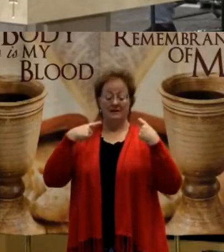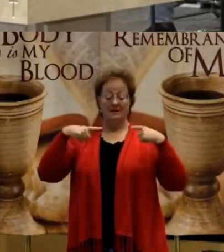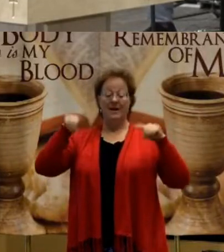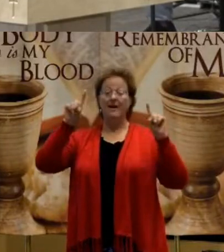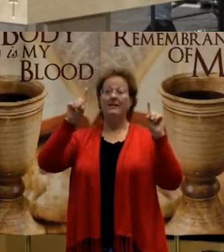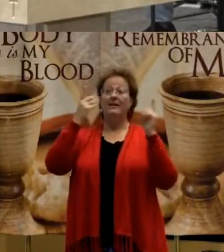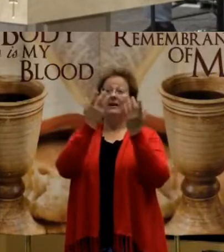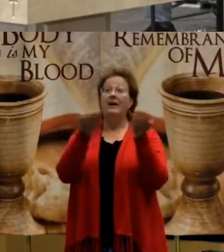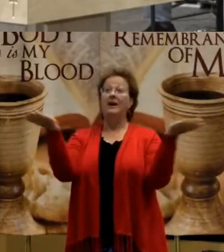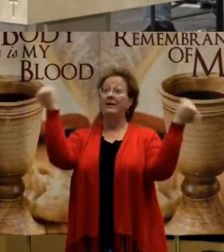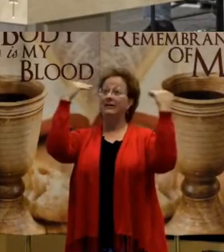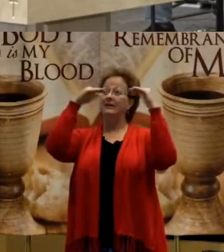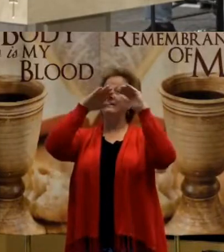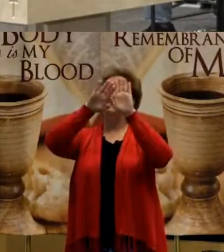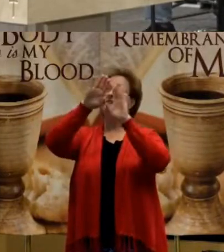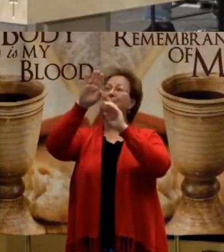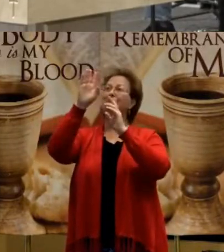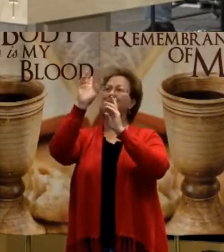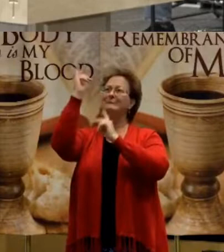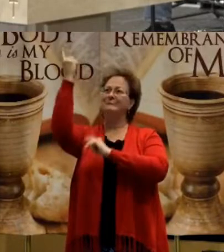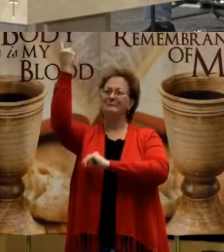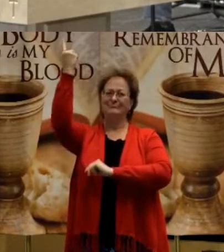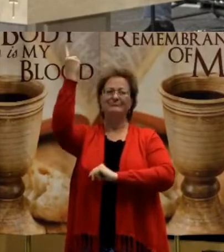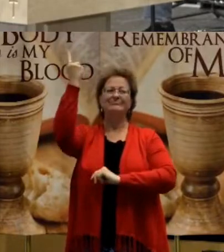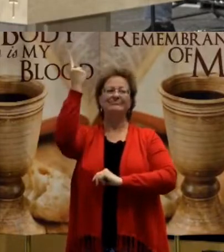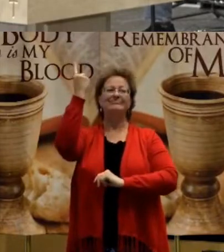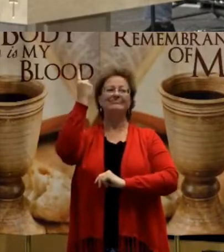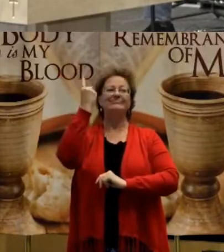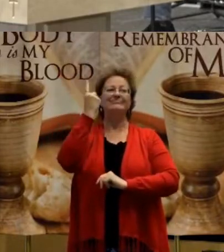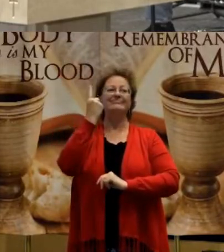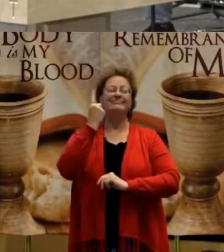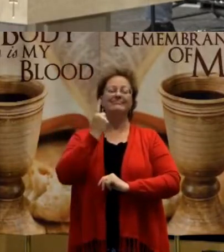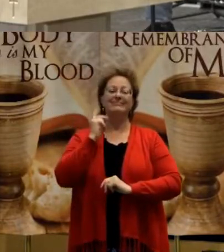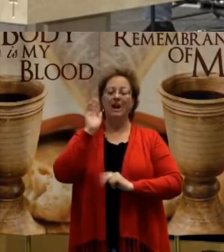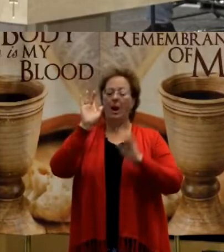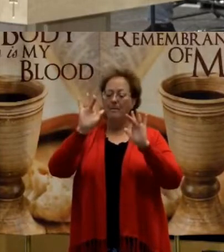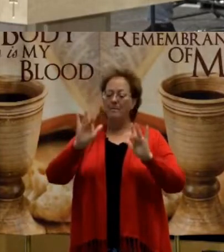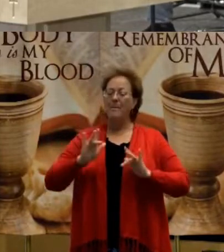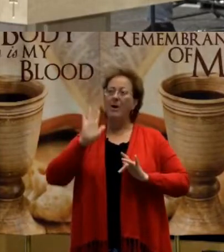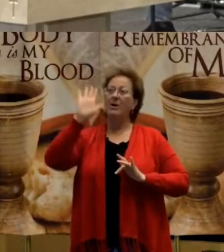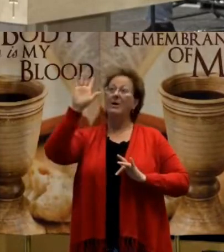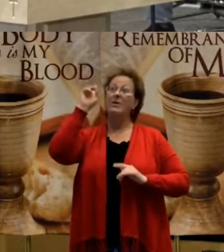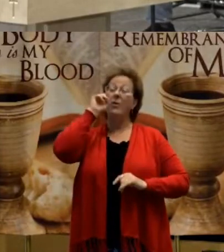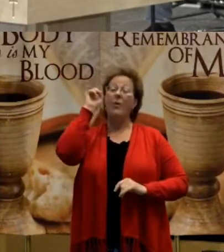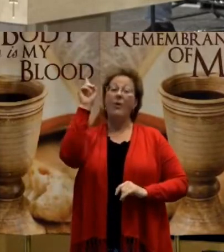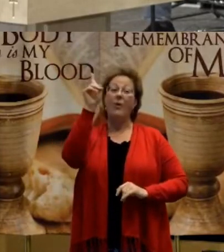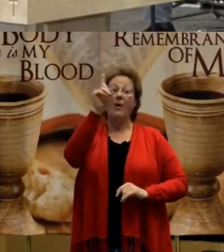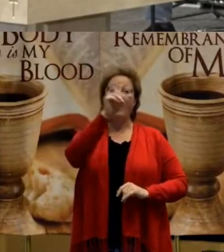From heaven you came running, there was mercy in your eyes.